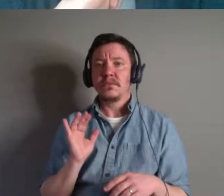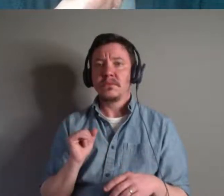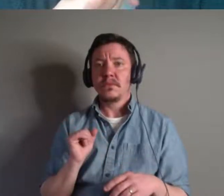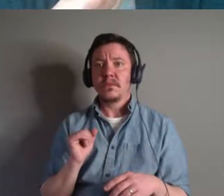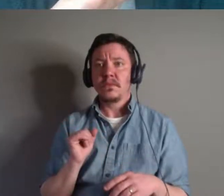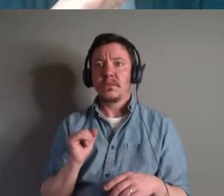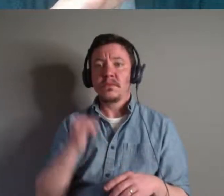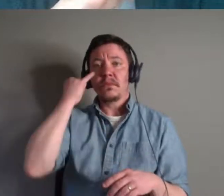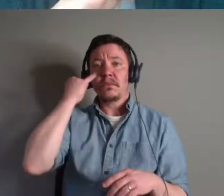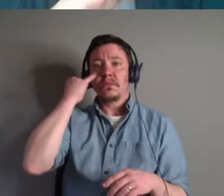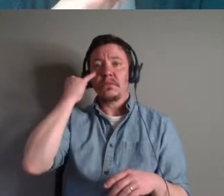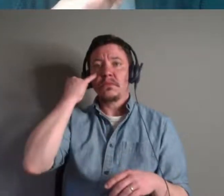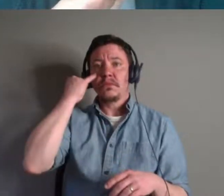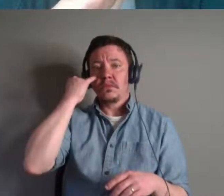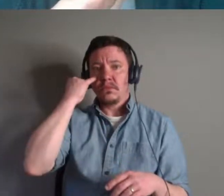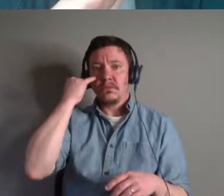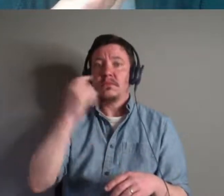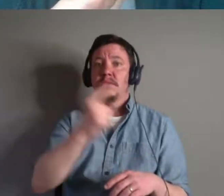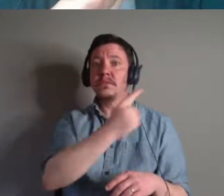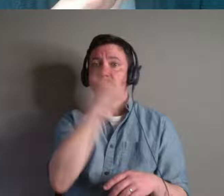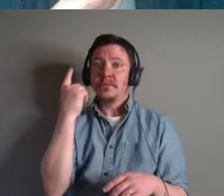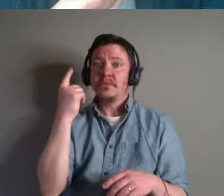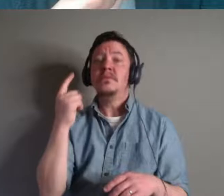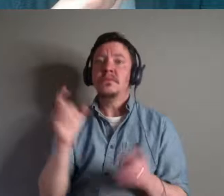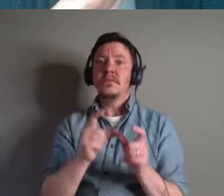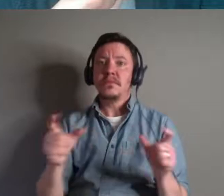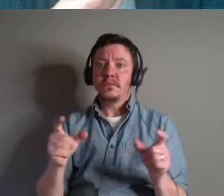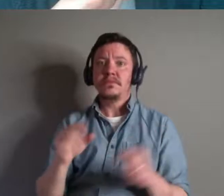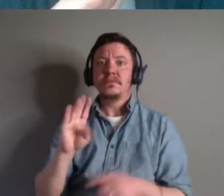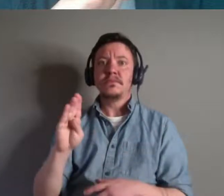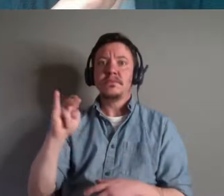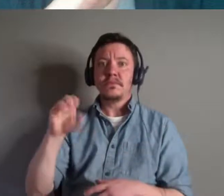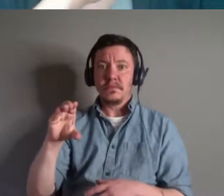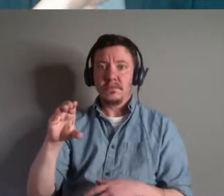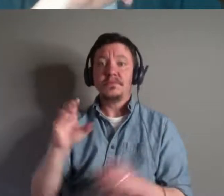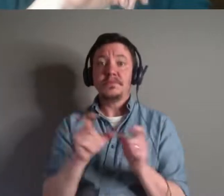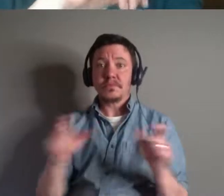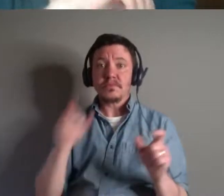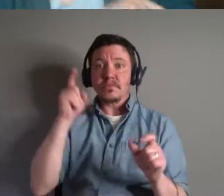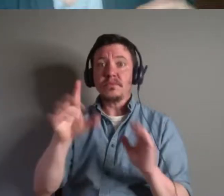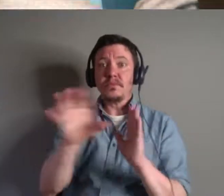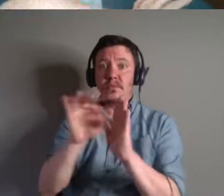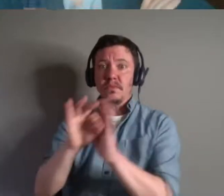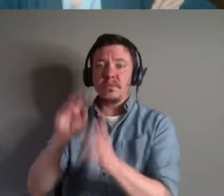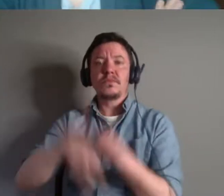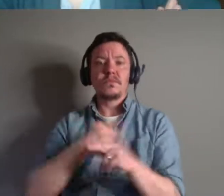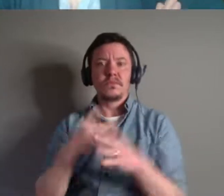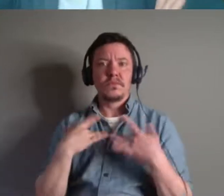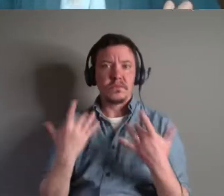if Black people in particular or BIPOC people in particular would be chosen for those types of